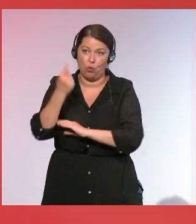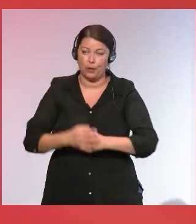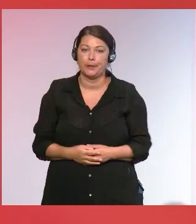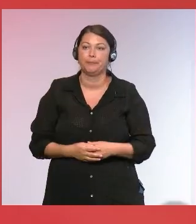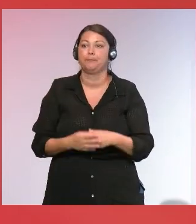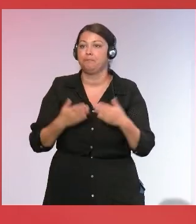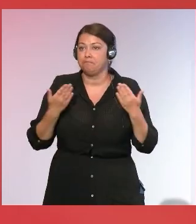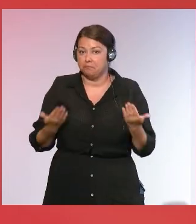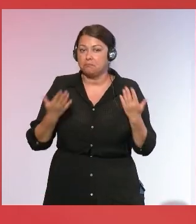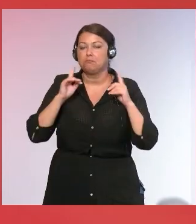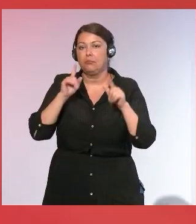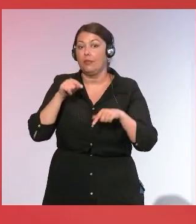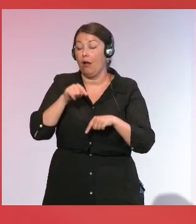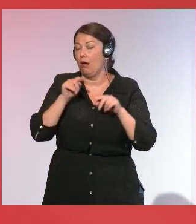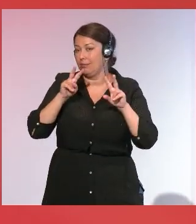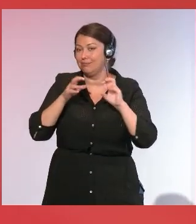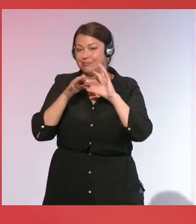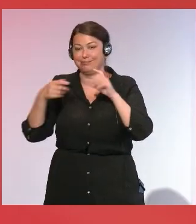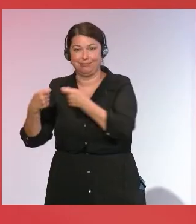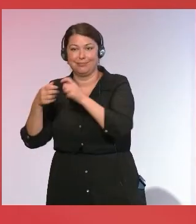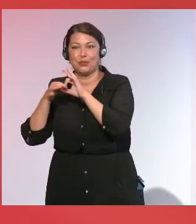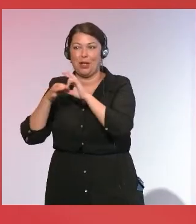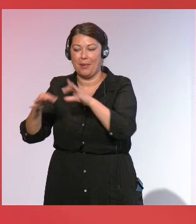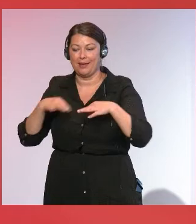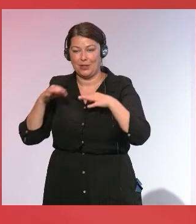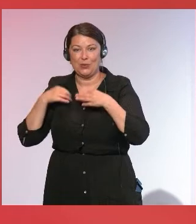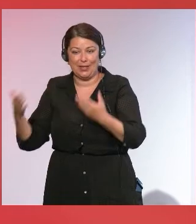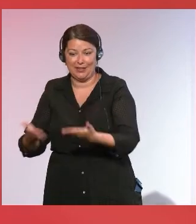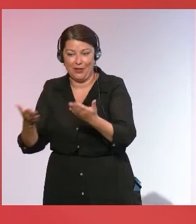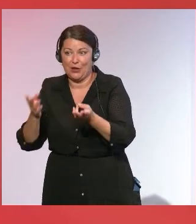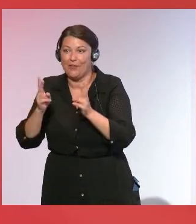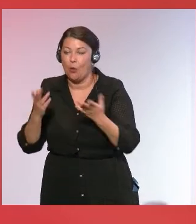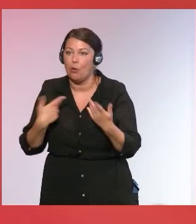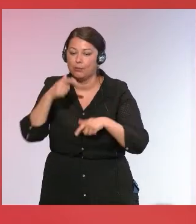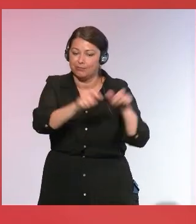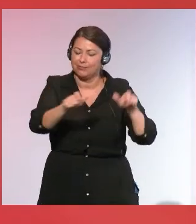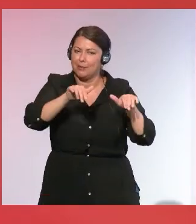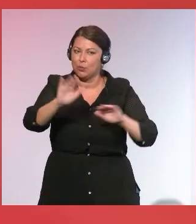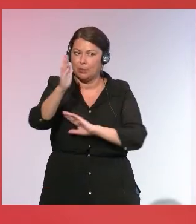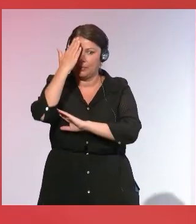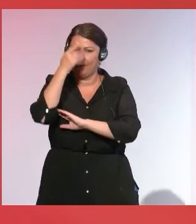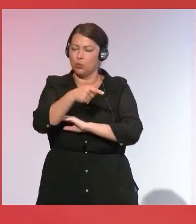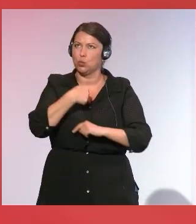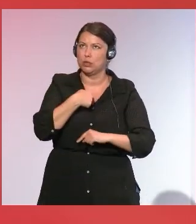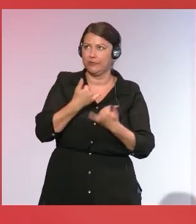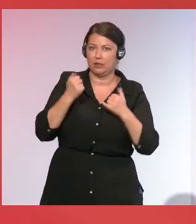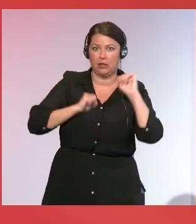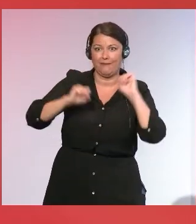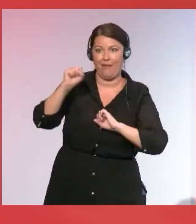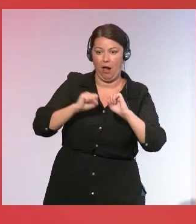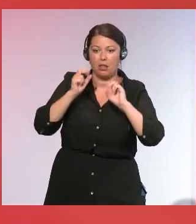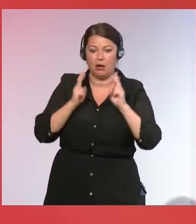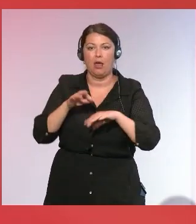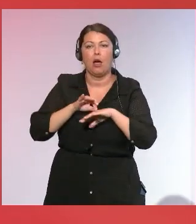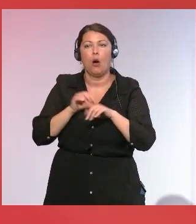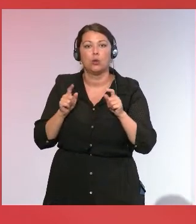very aware of what they should behave, how they should behave to avoid getting skin cancer.